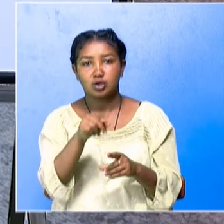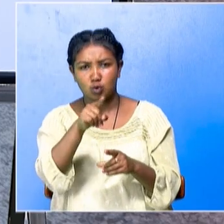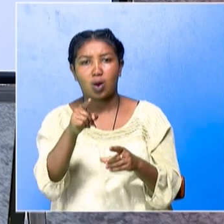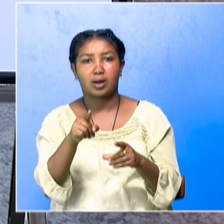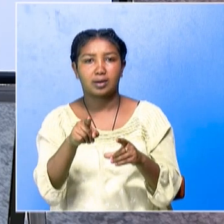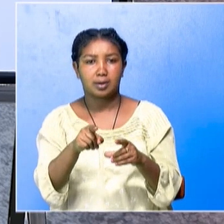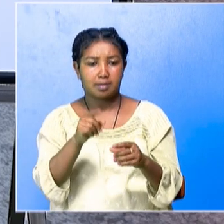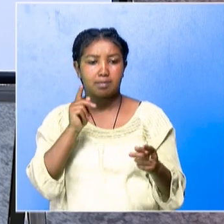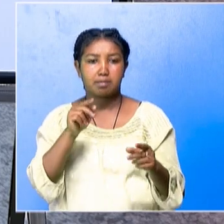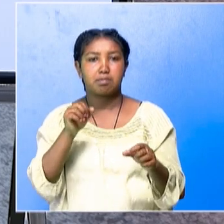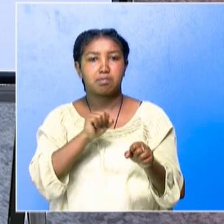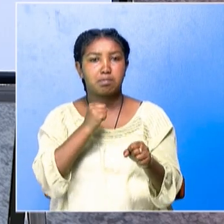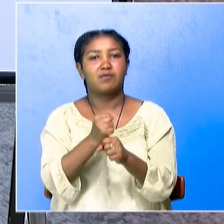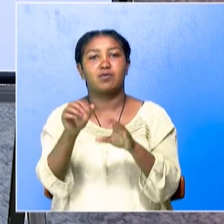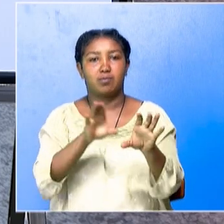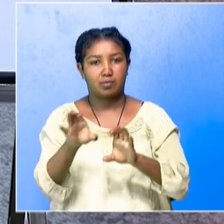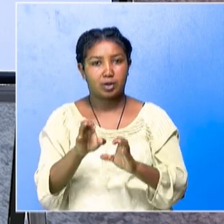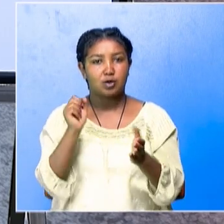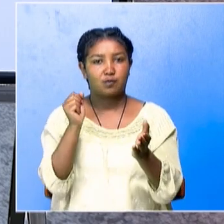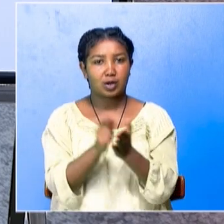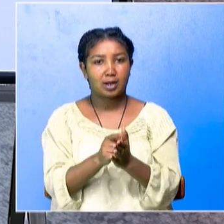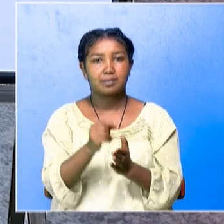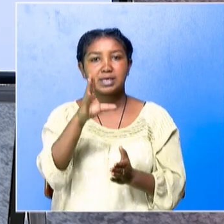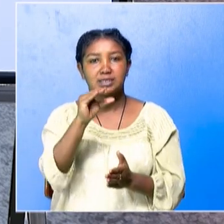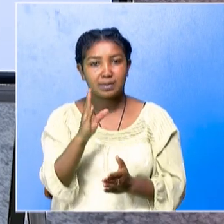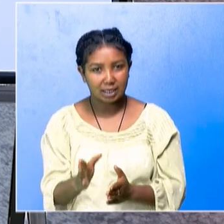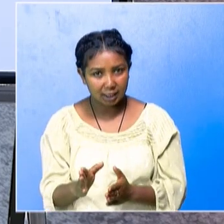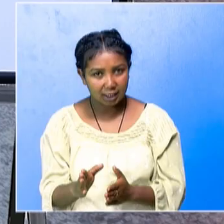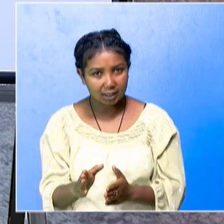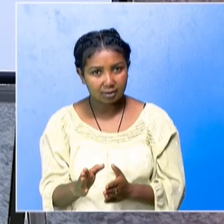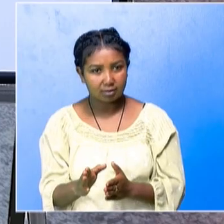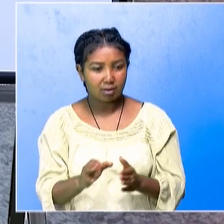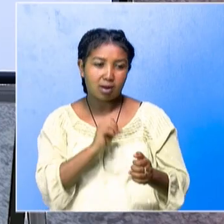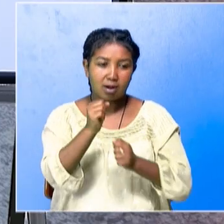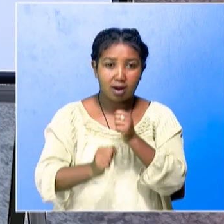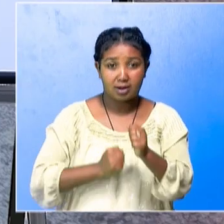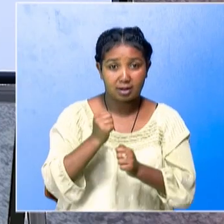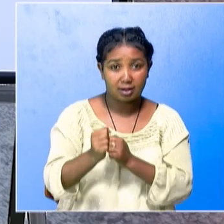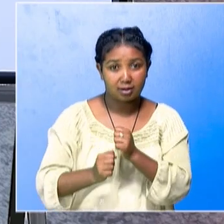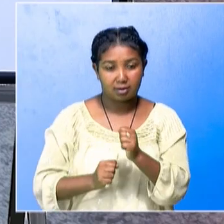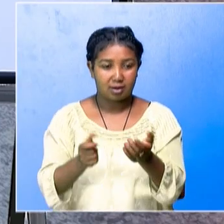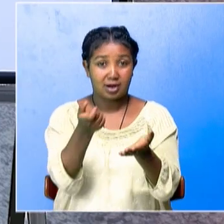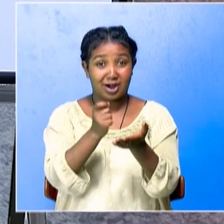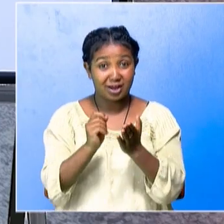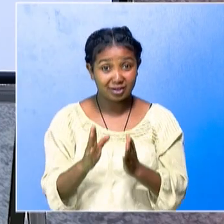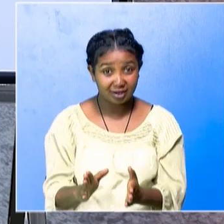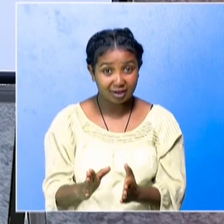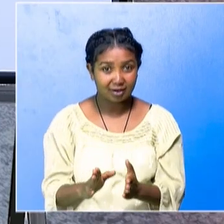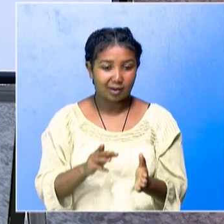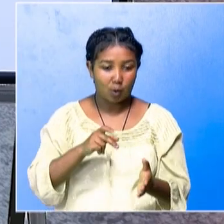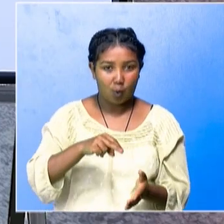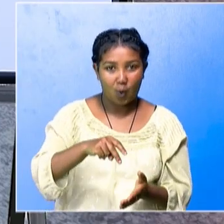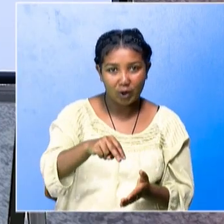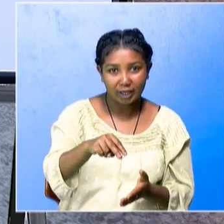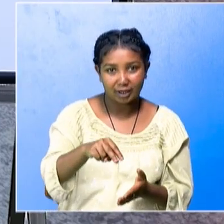can perform. For example, speaking, running, writing,